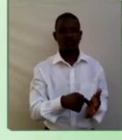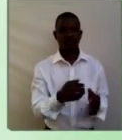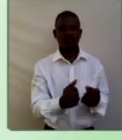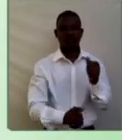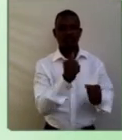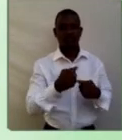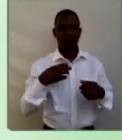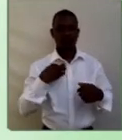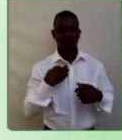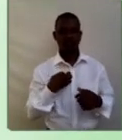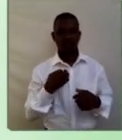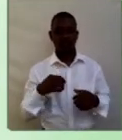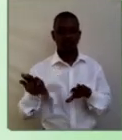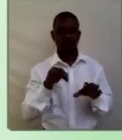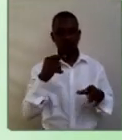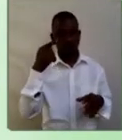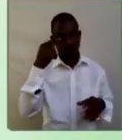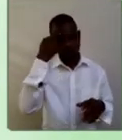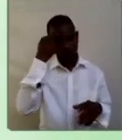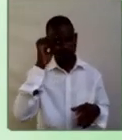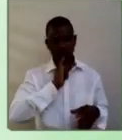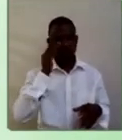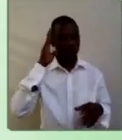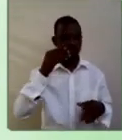Which shirt do you think I should wear?